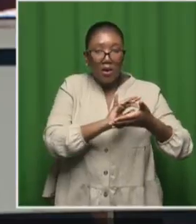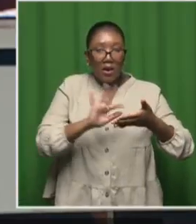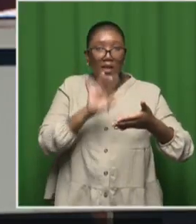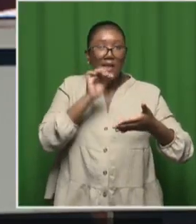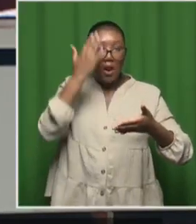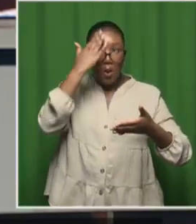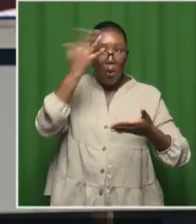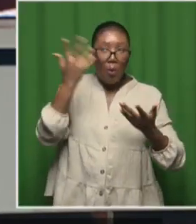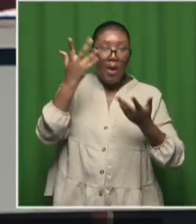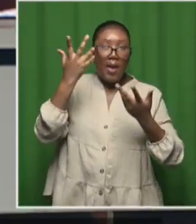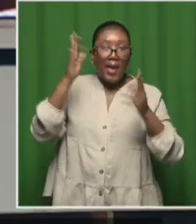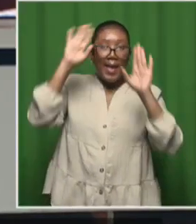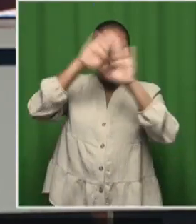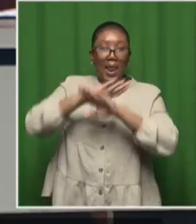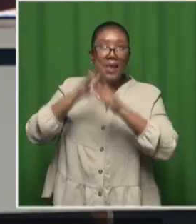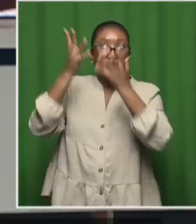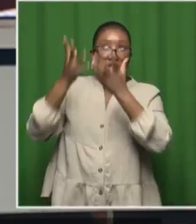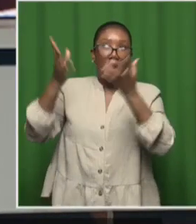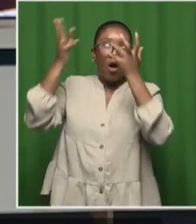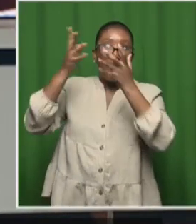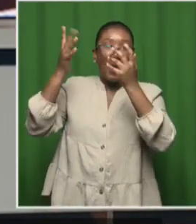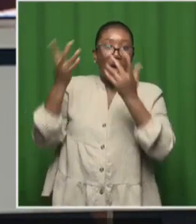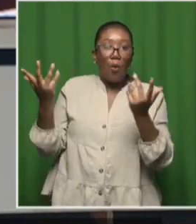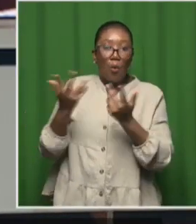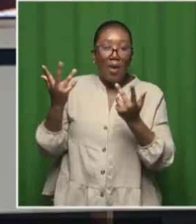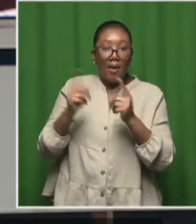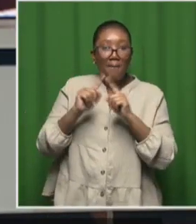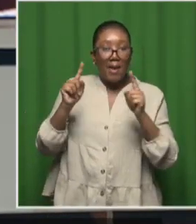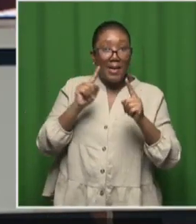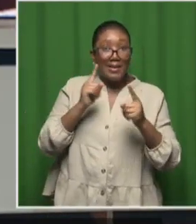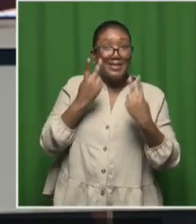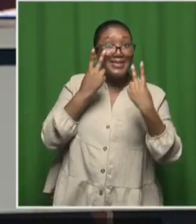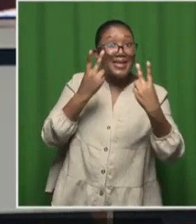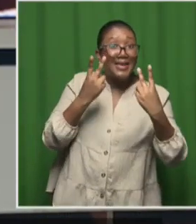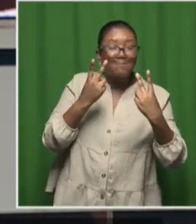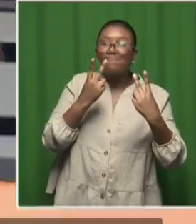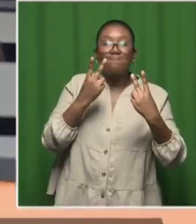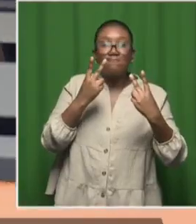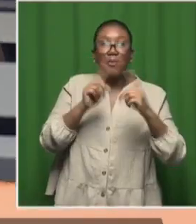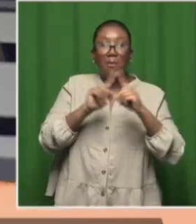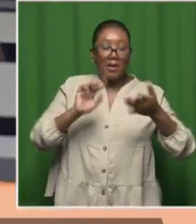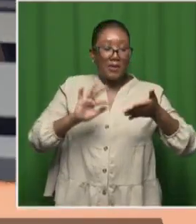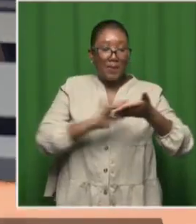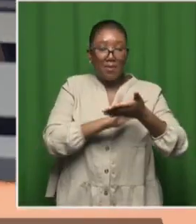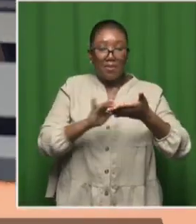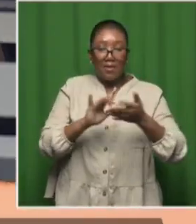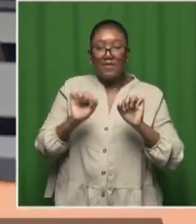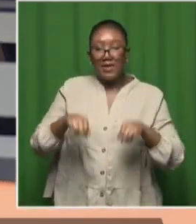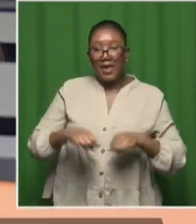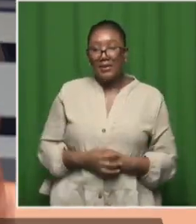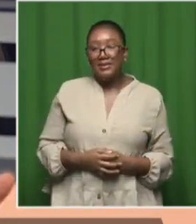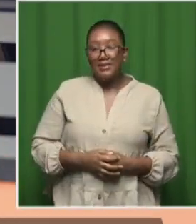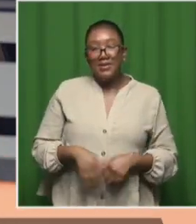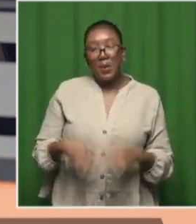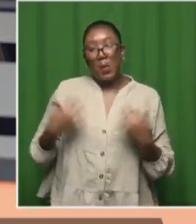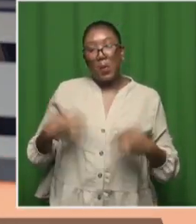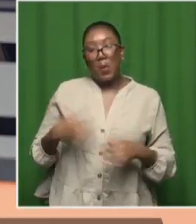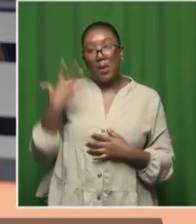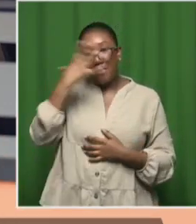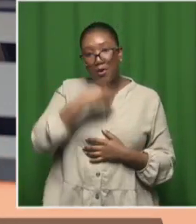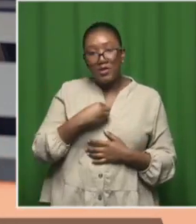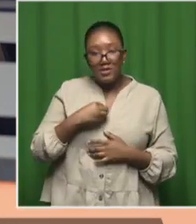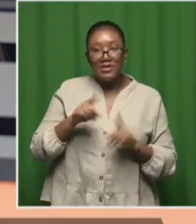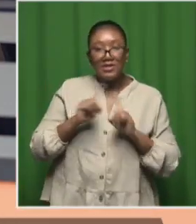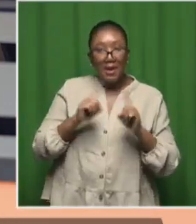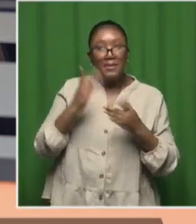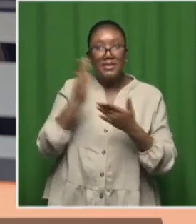sky are depicted on these maps, but they cannot see them. It's beautiful because it's like, what do we keep in by keeping